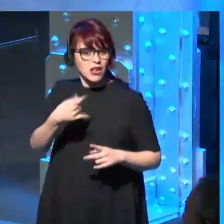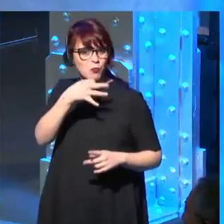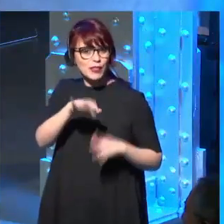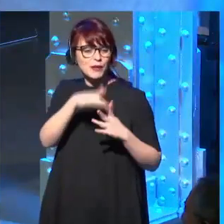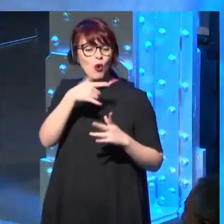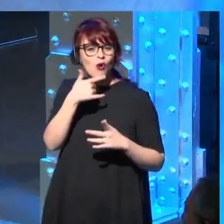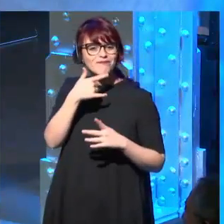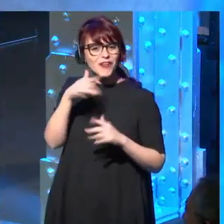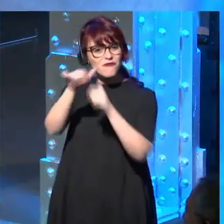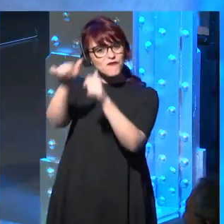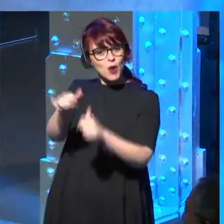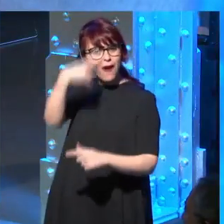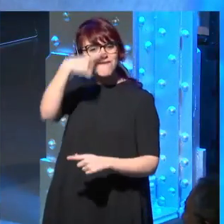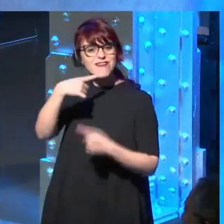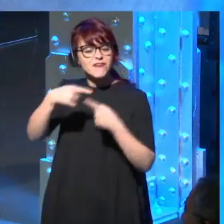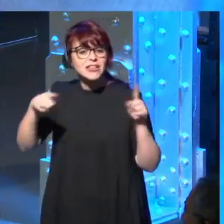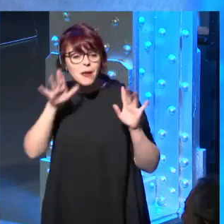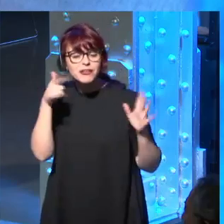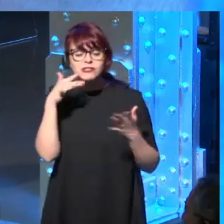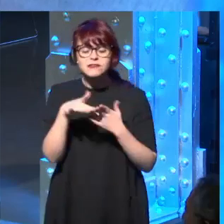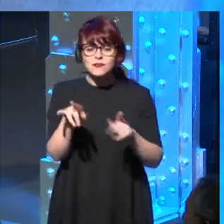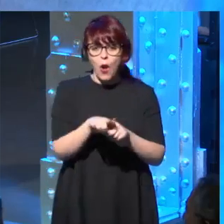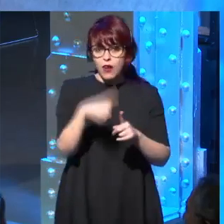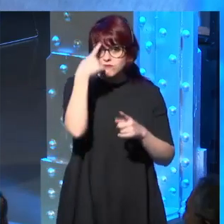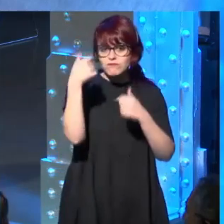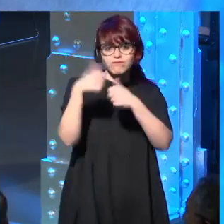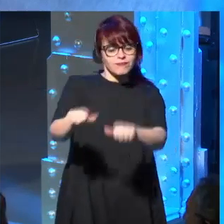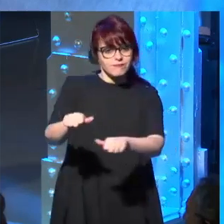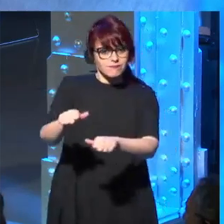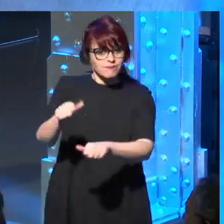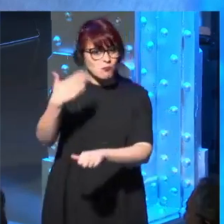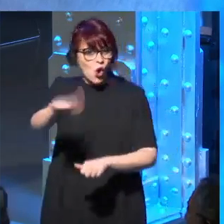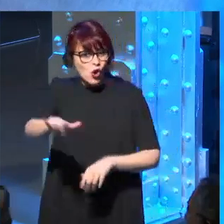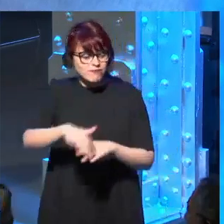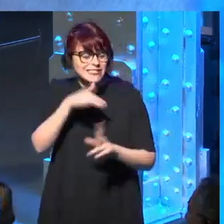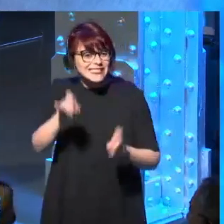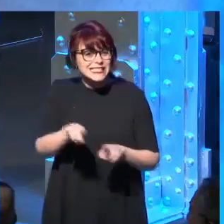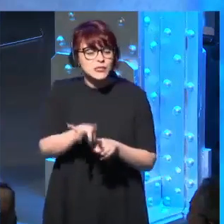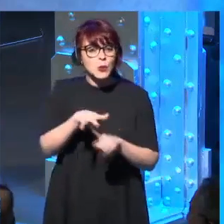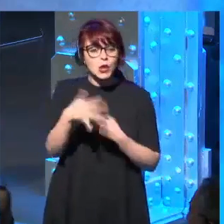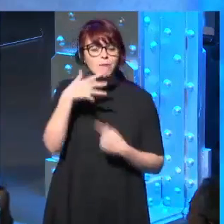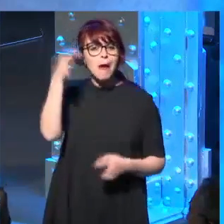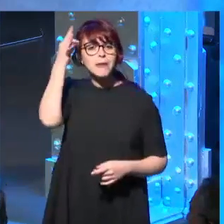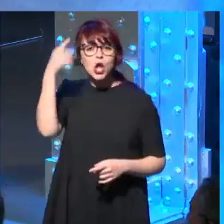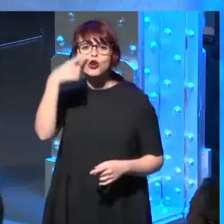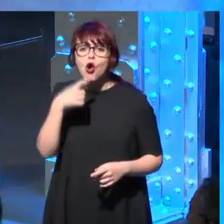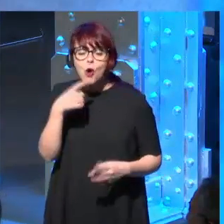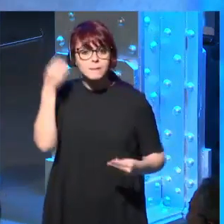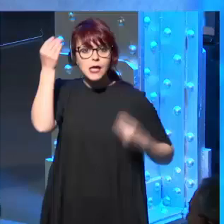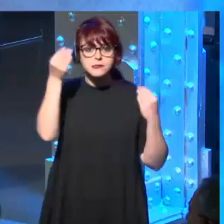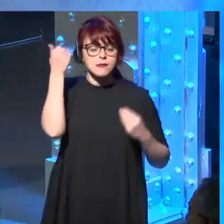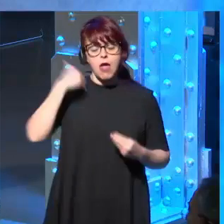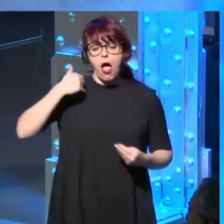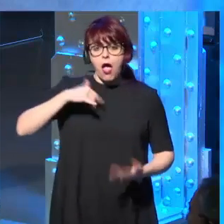the prejudices of people in my part of the world, that they look at the red-haired woman as she may have a light